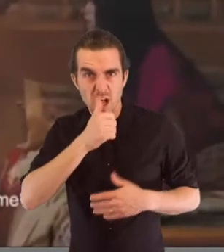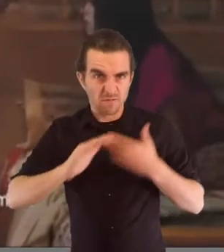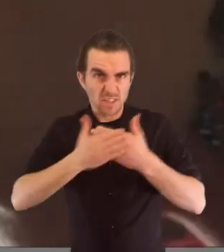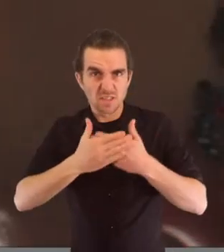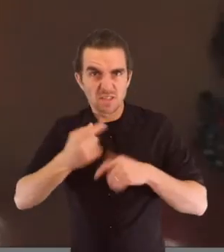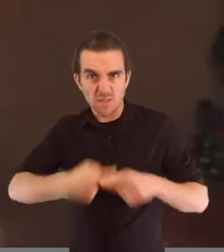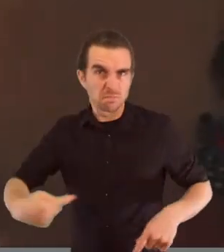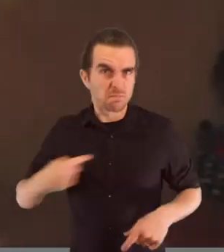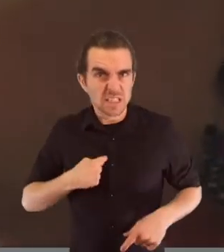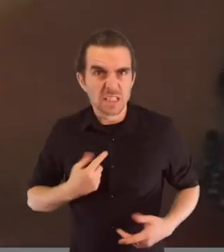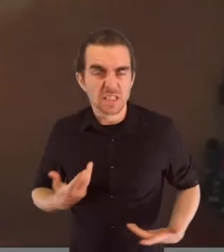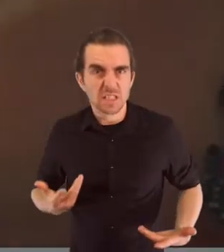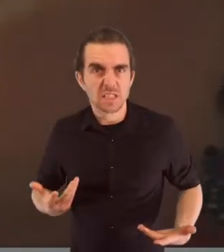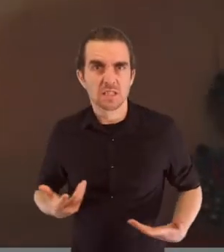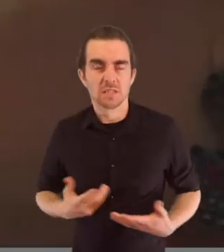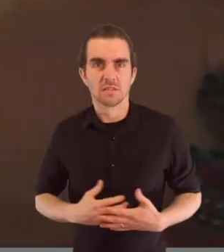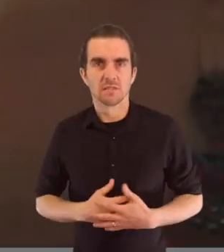me?" says her mother.